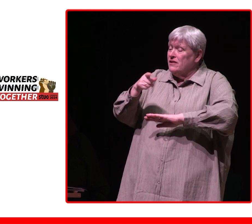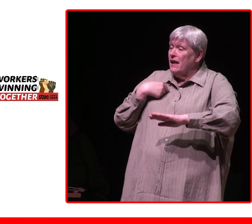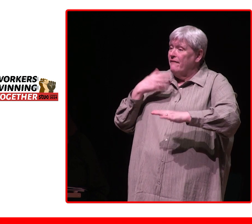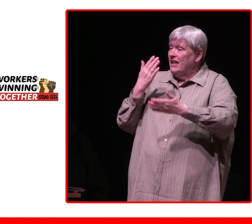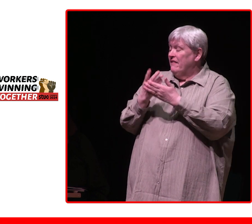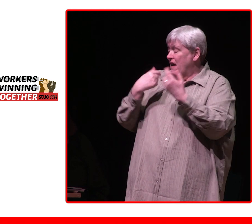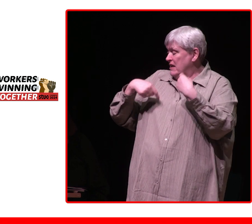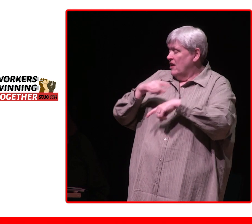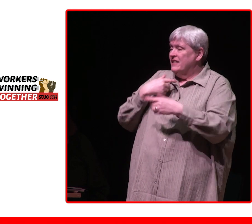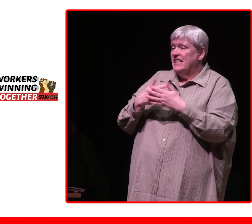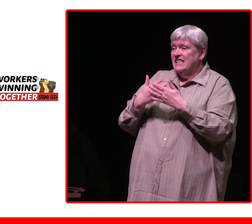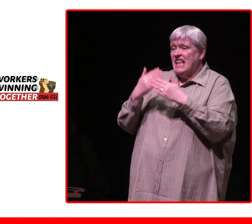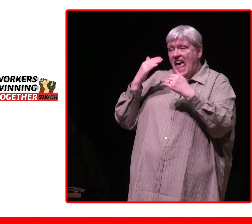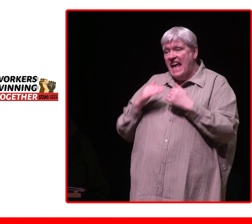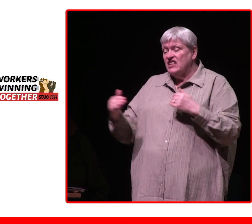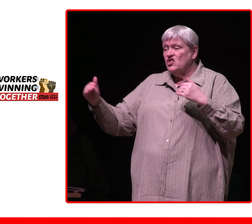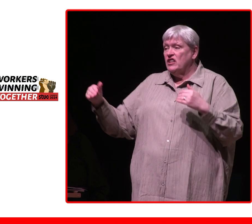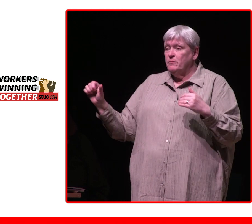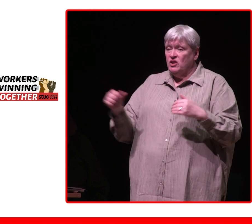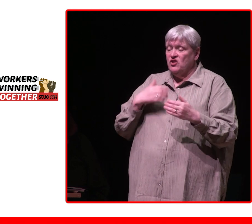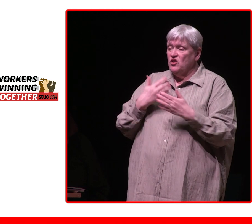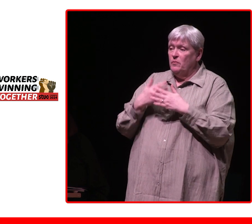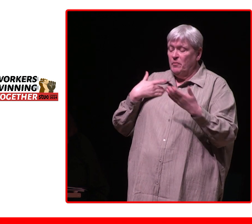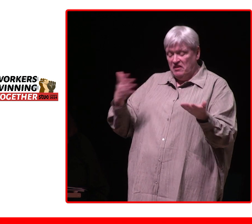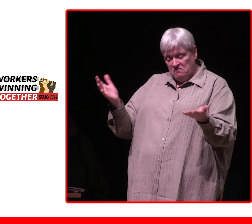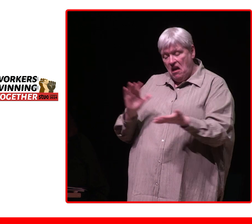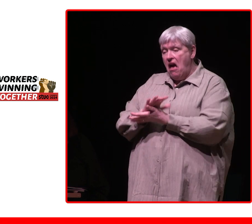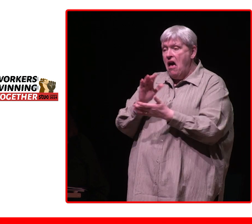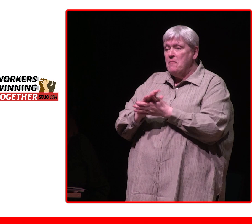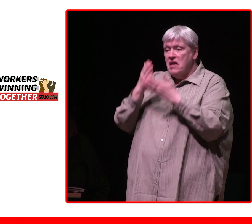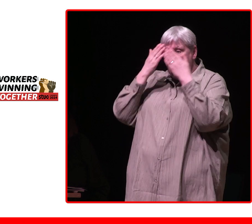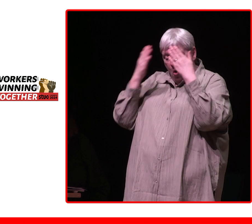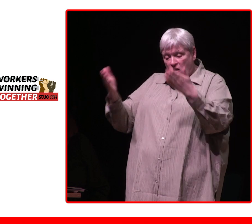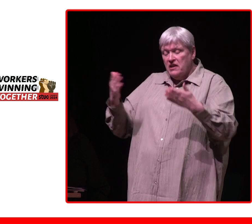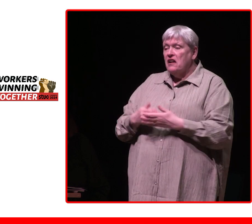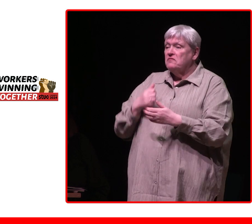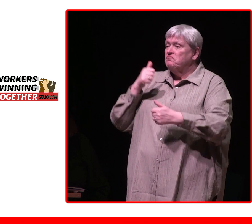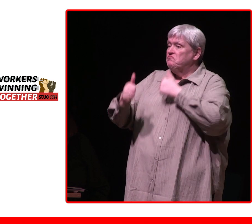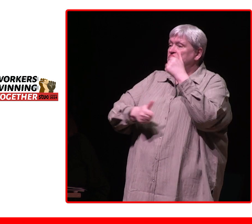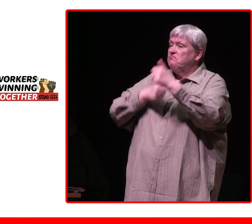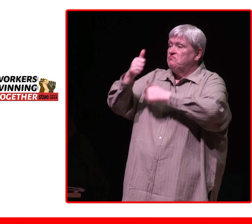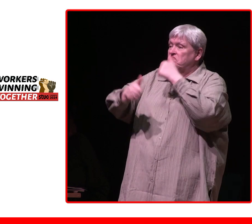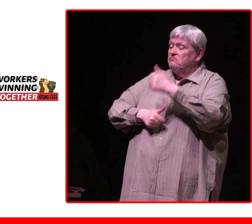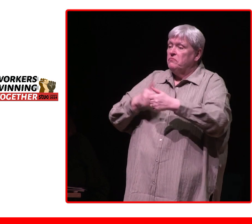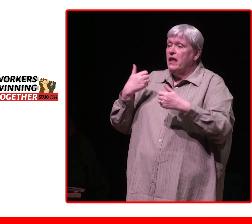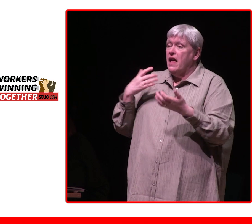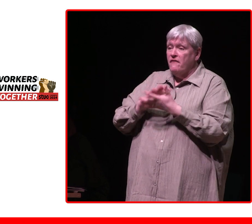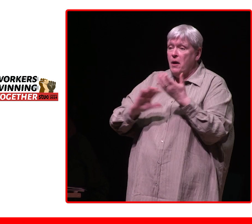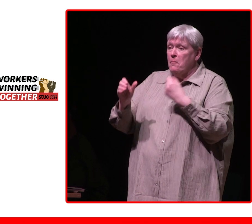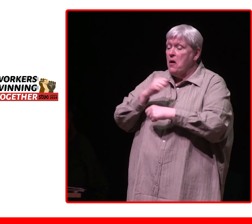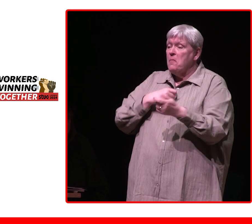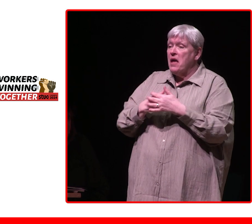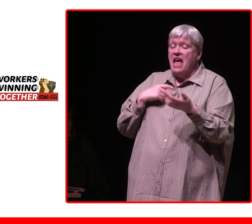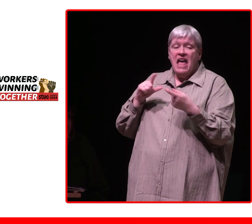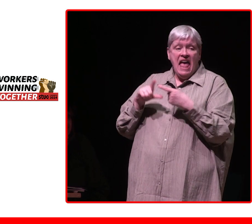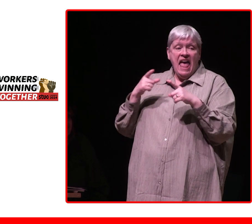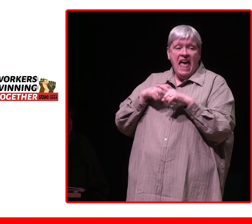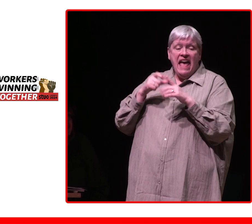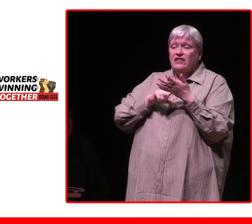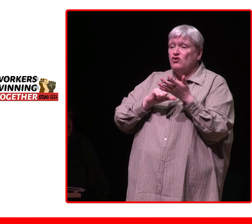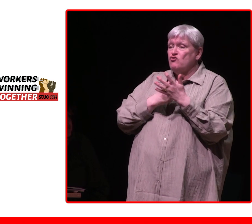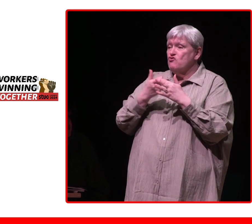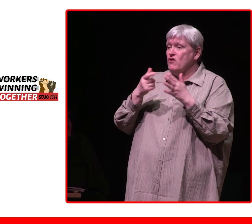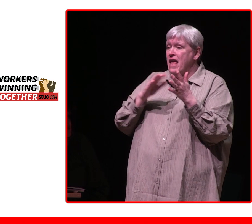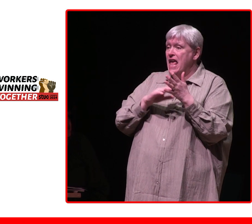us as extremists, we should wear that with a badge of honour. Because I'll tell you what, if that makes me an extremist, I'm an